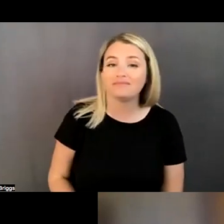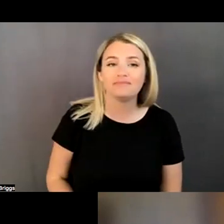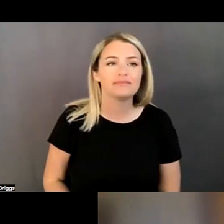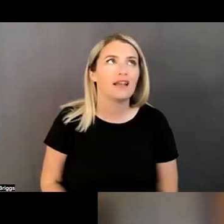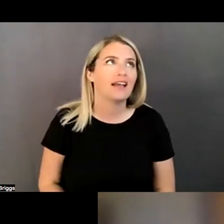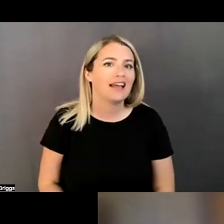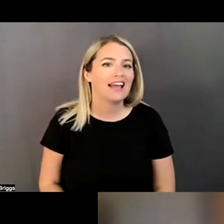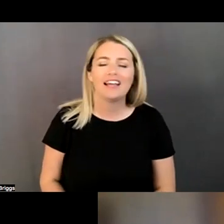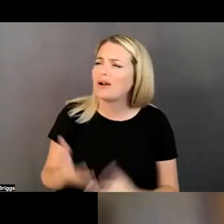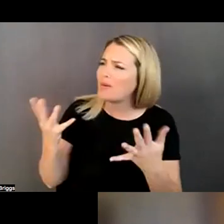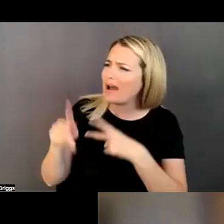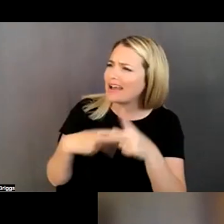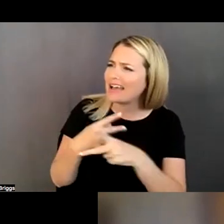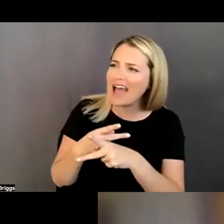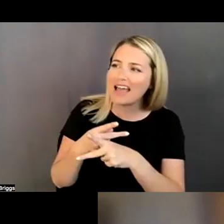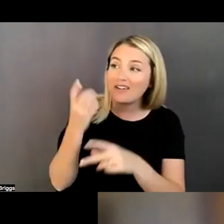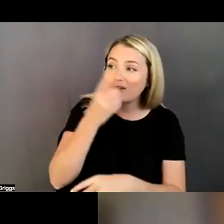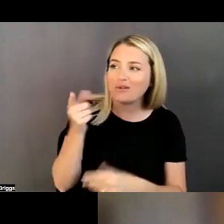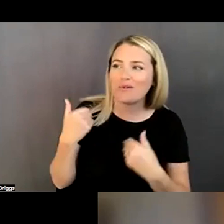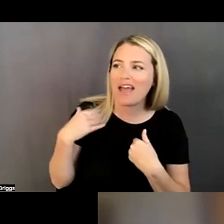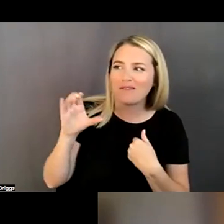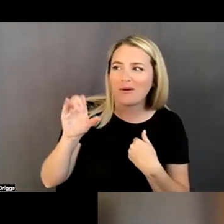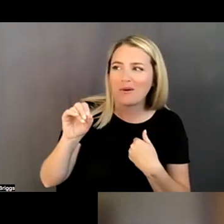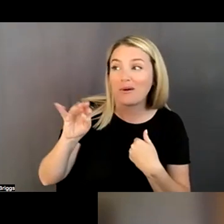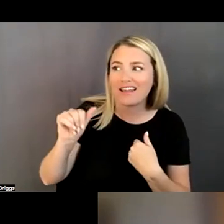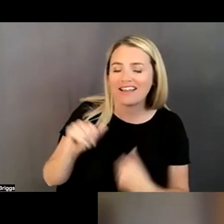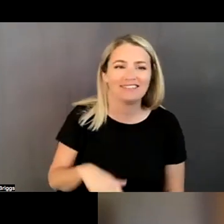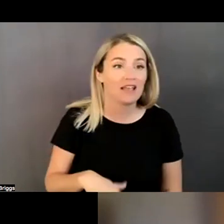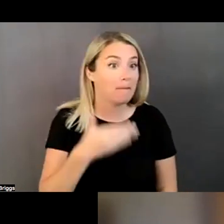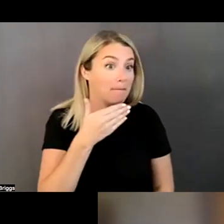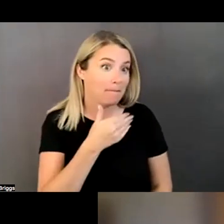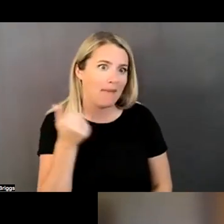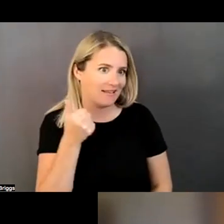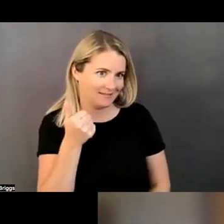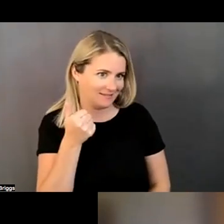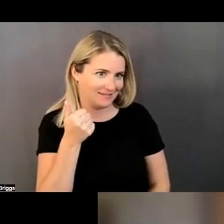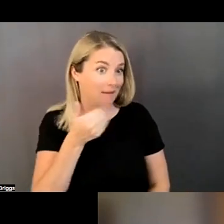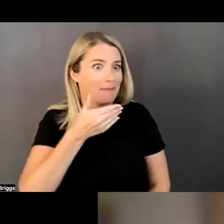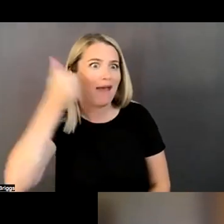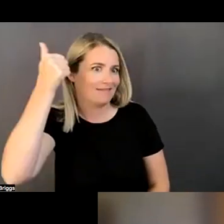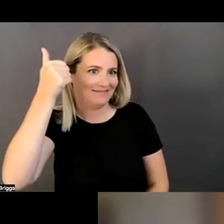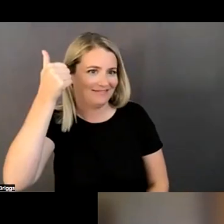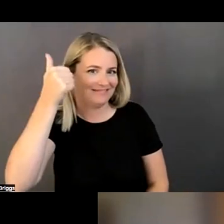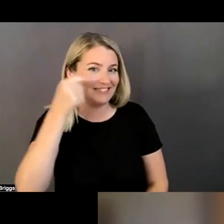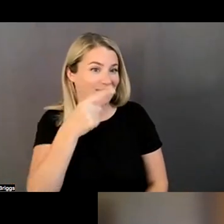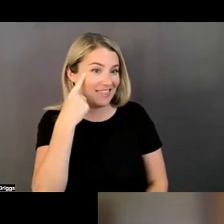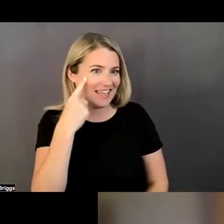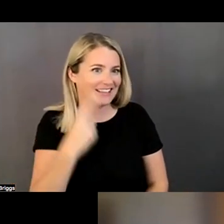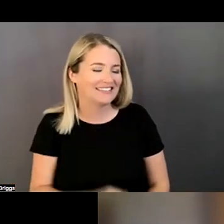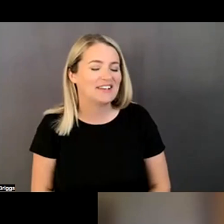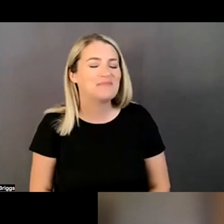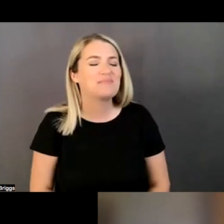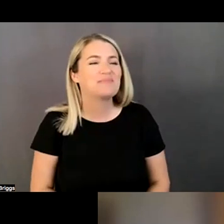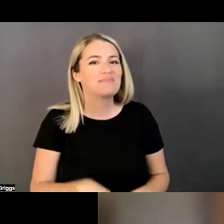What kind of donuts do you have, Karina? The best ones you could think of. They're moist.